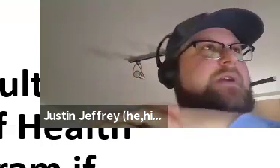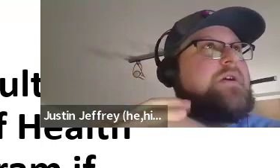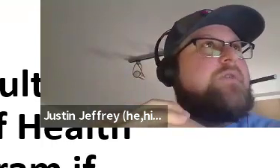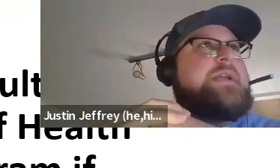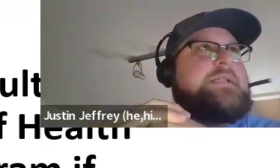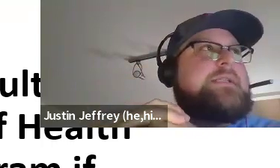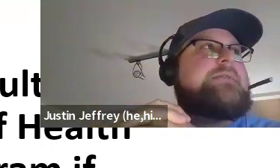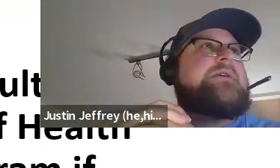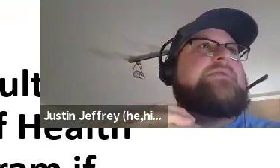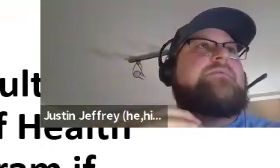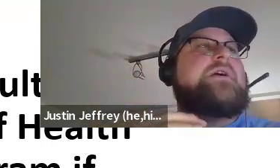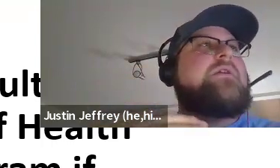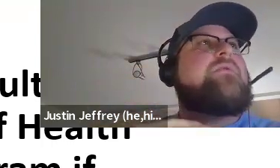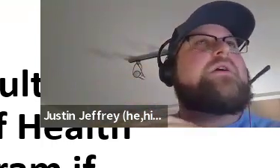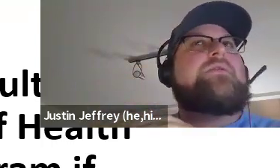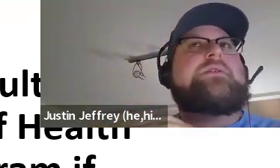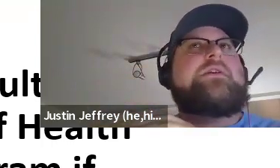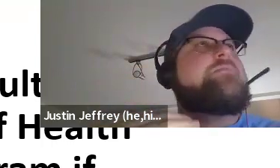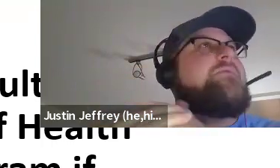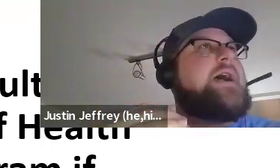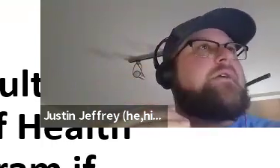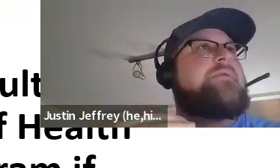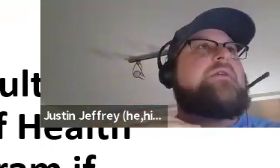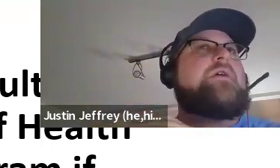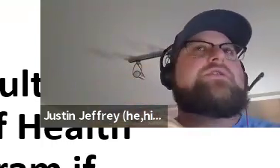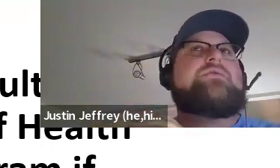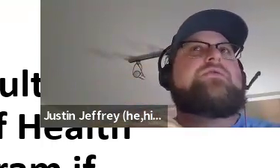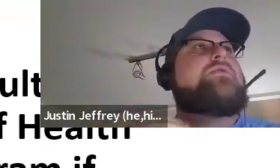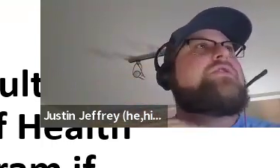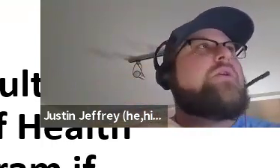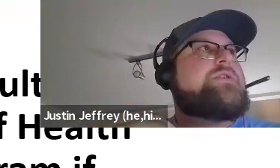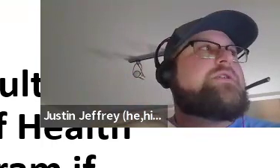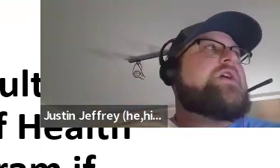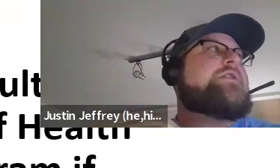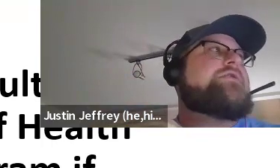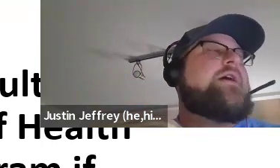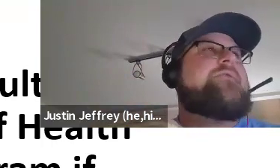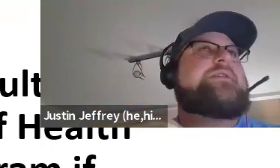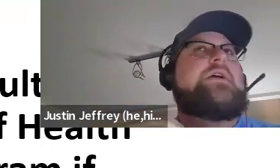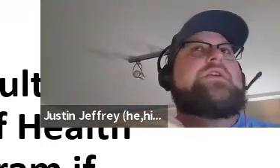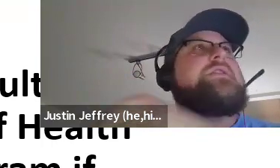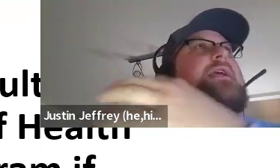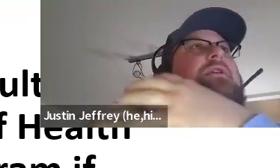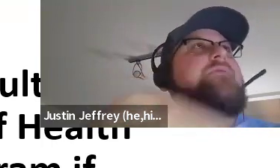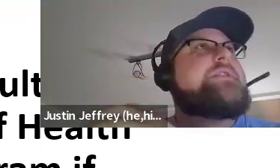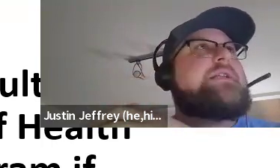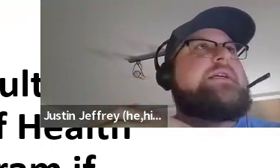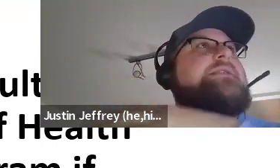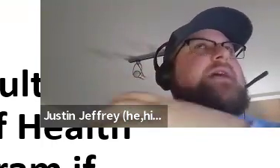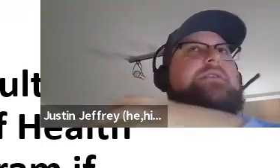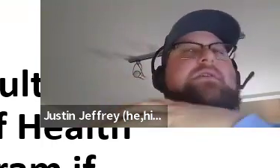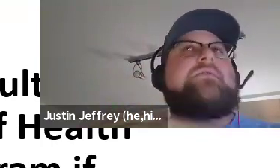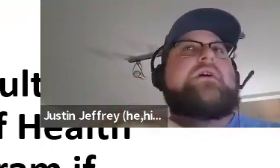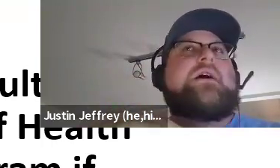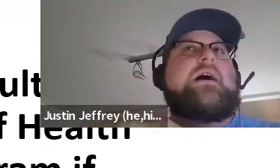you have severe COVID-19 symptoms, we're going to want you to see your provider. We're going to want you, to go into your doctor's office so they can,